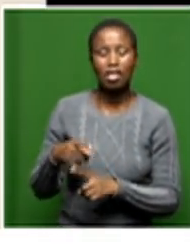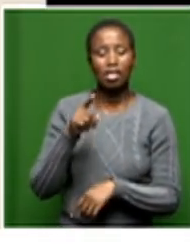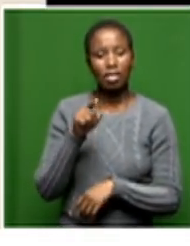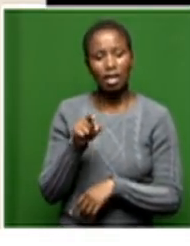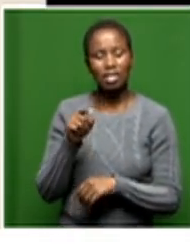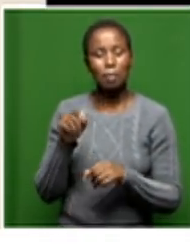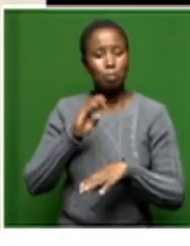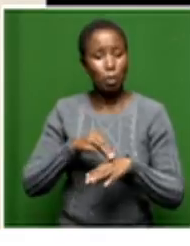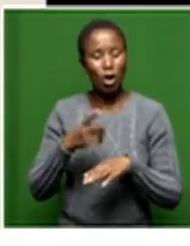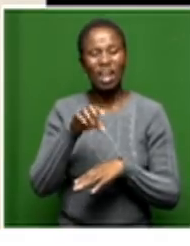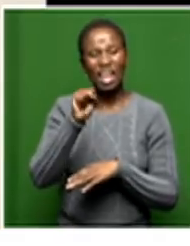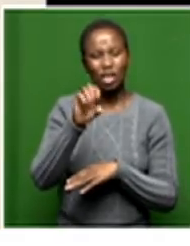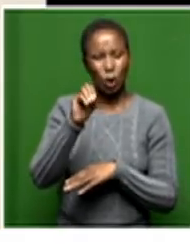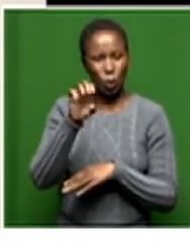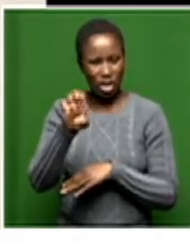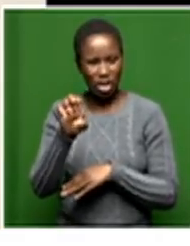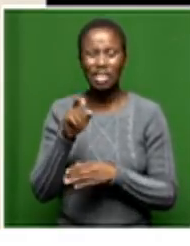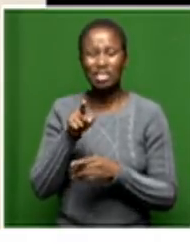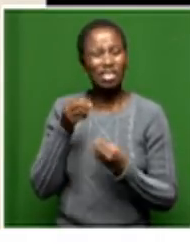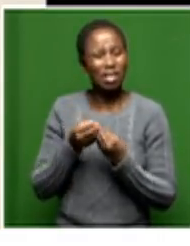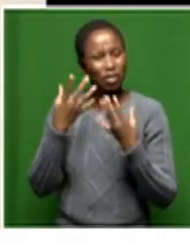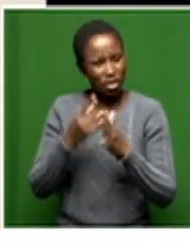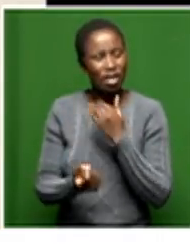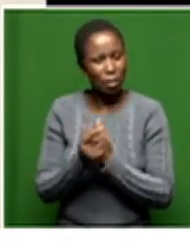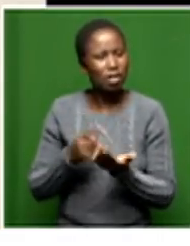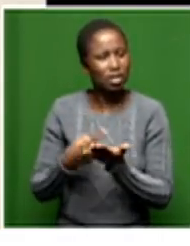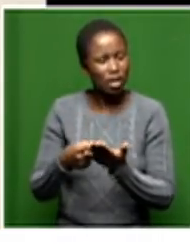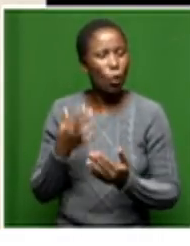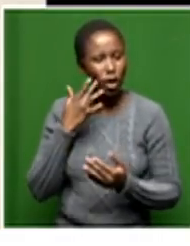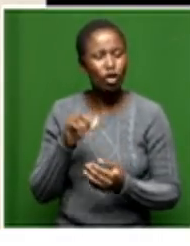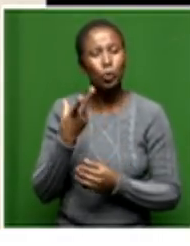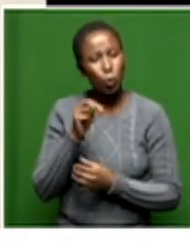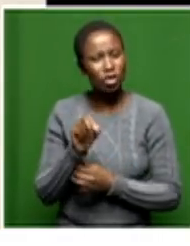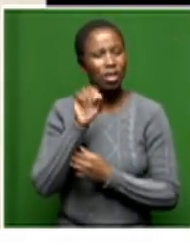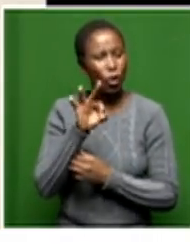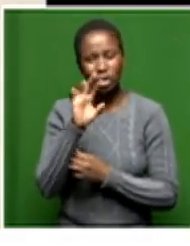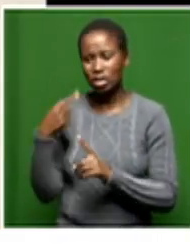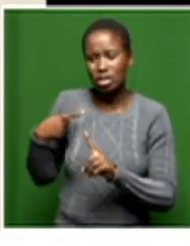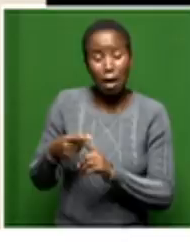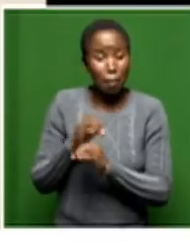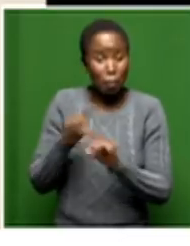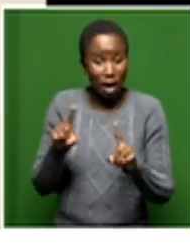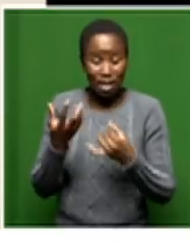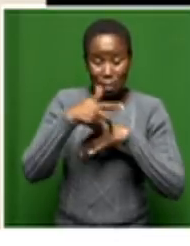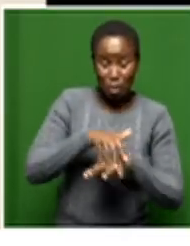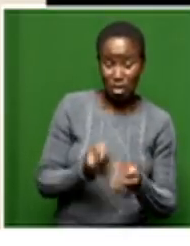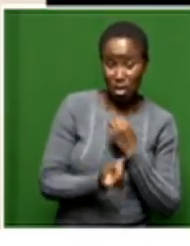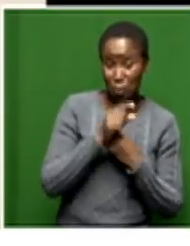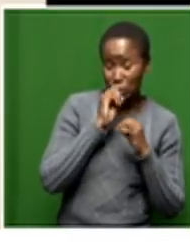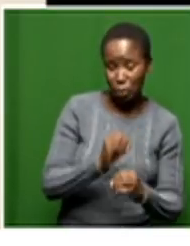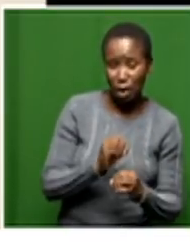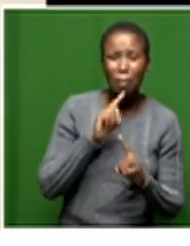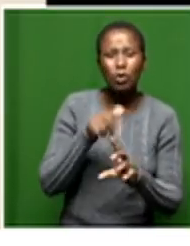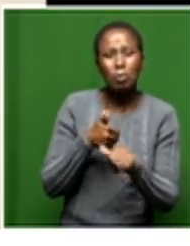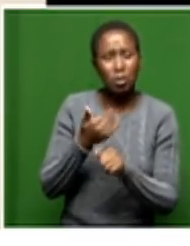the SOEs are issues that we raised as far back as 2013, but 90% of the recommendations were never implemented. Who do you